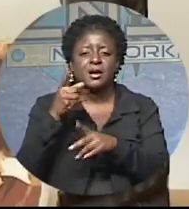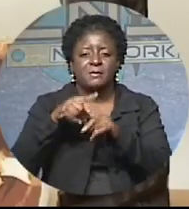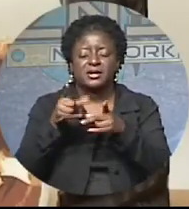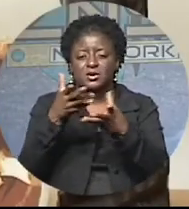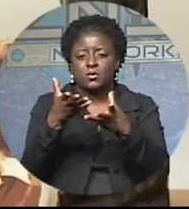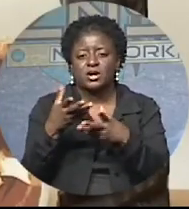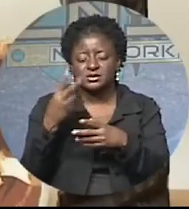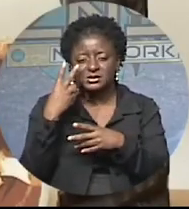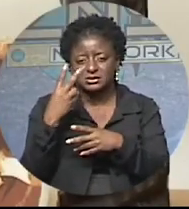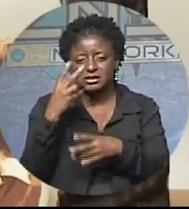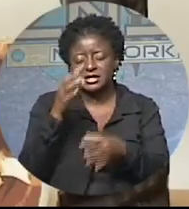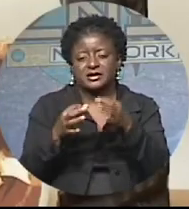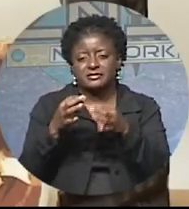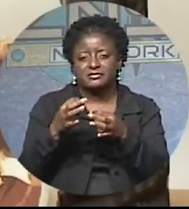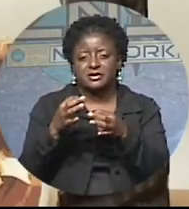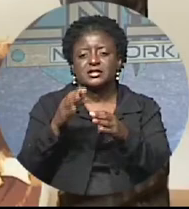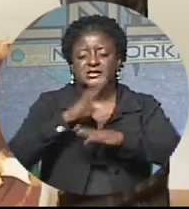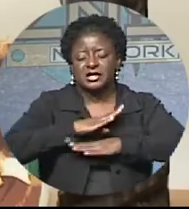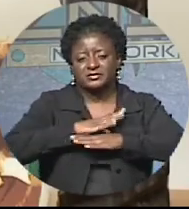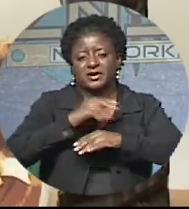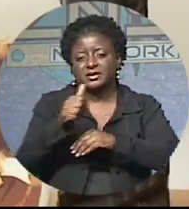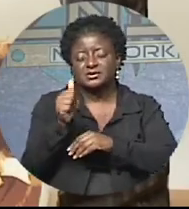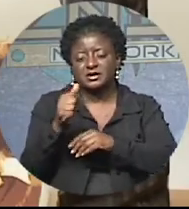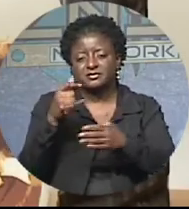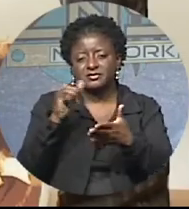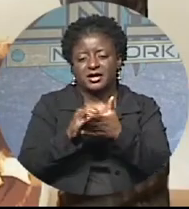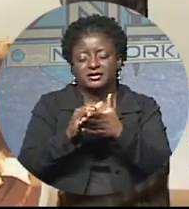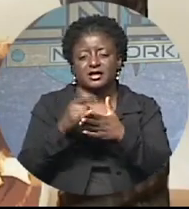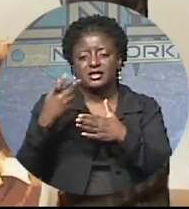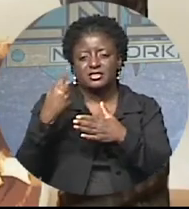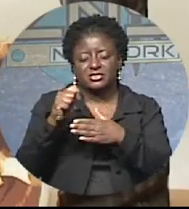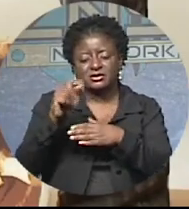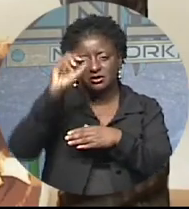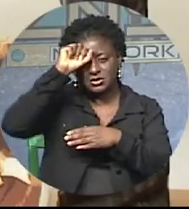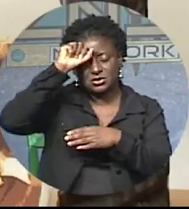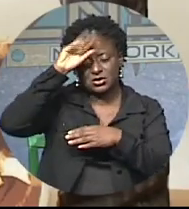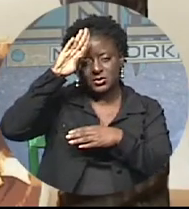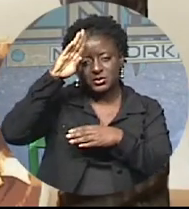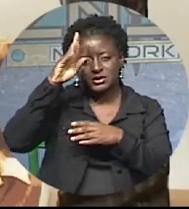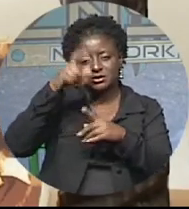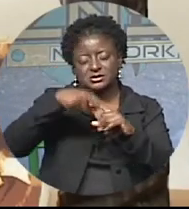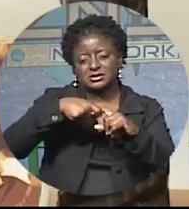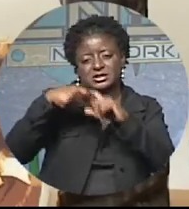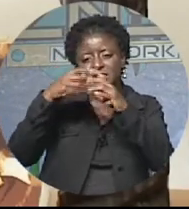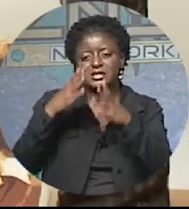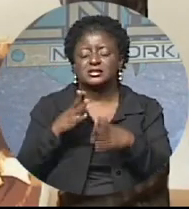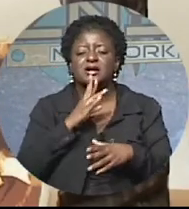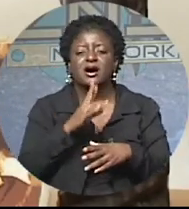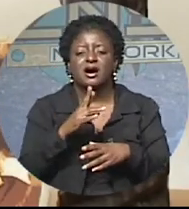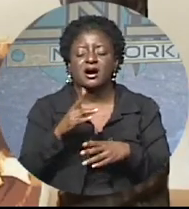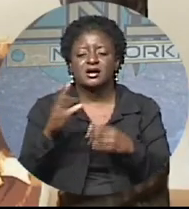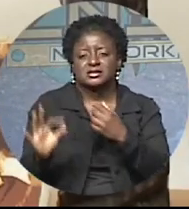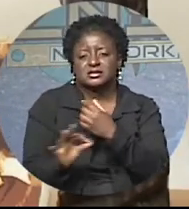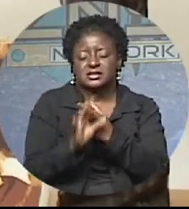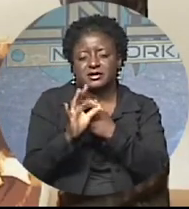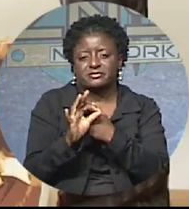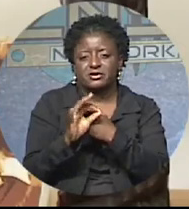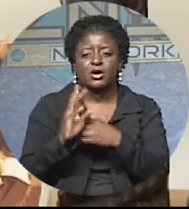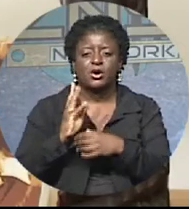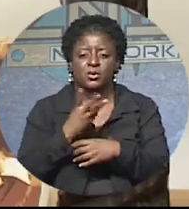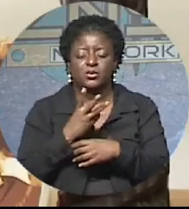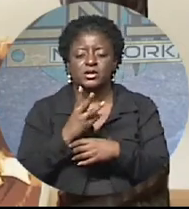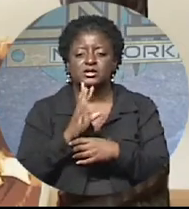there and see by myself the Cuban citizen there, you know. Once I'm there, I will speak with them, and they can tell